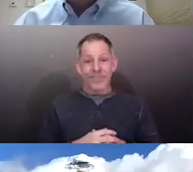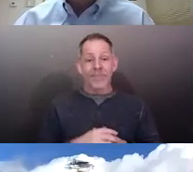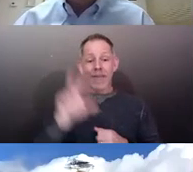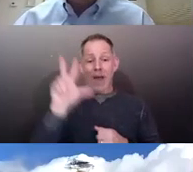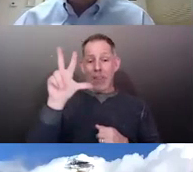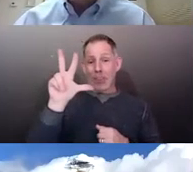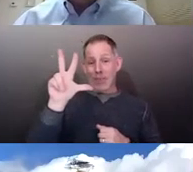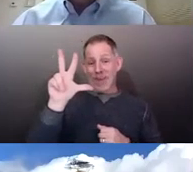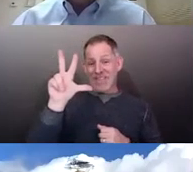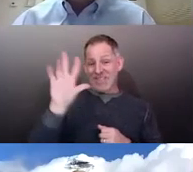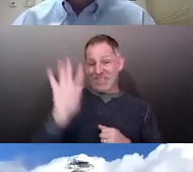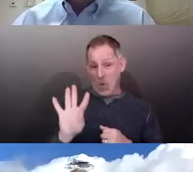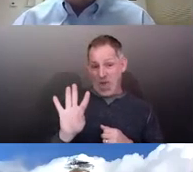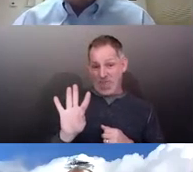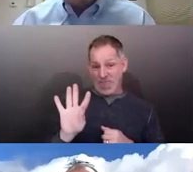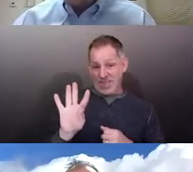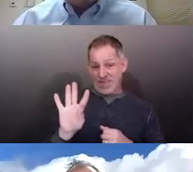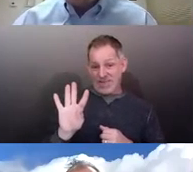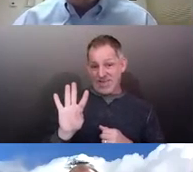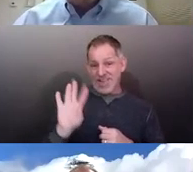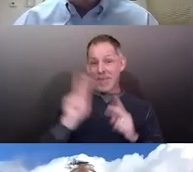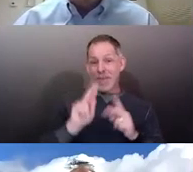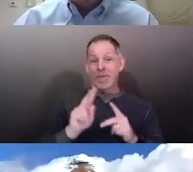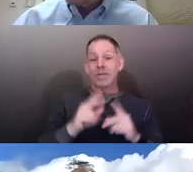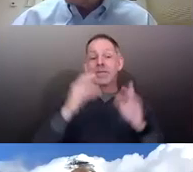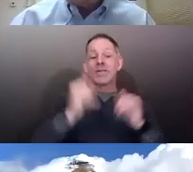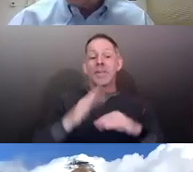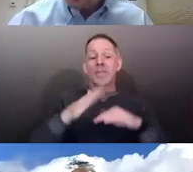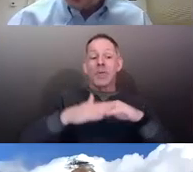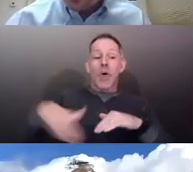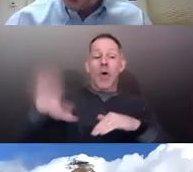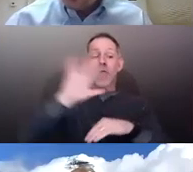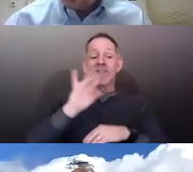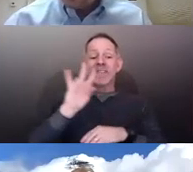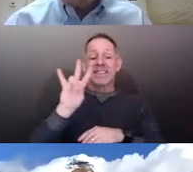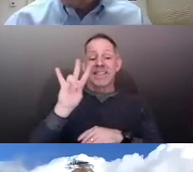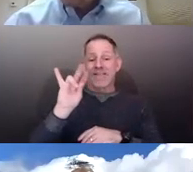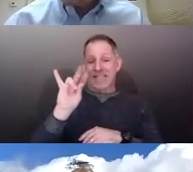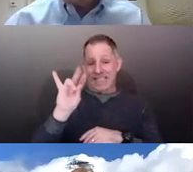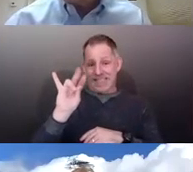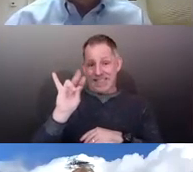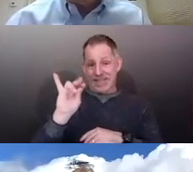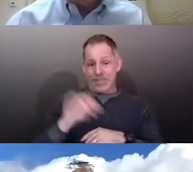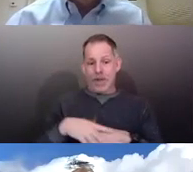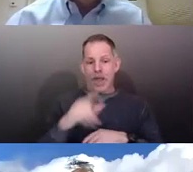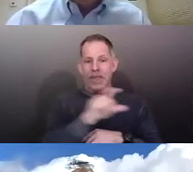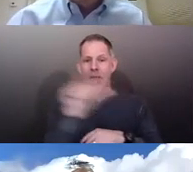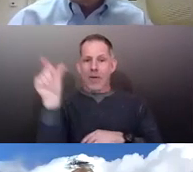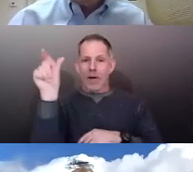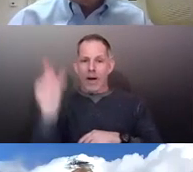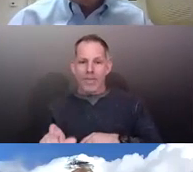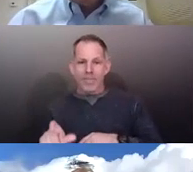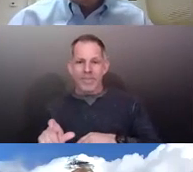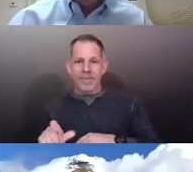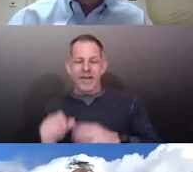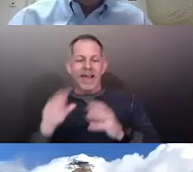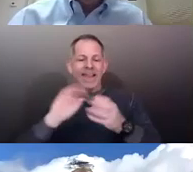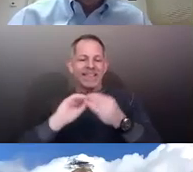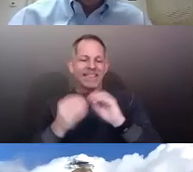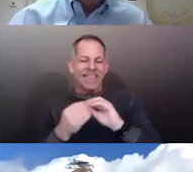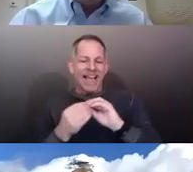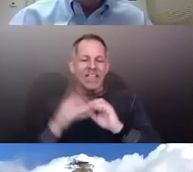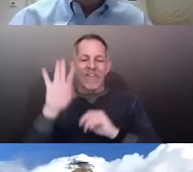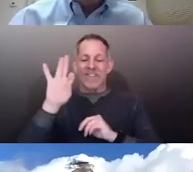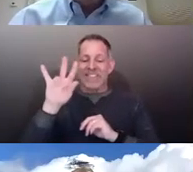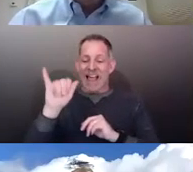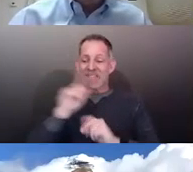over 70. And that last column shows you the case fatality proportion, the proportion of total cases reported